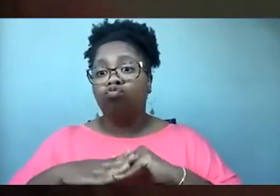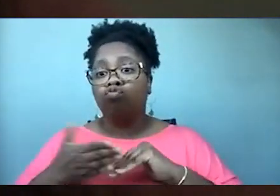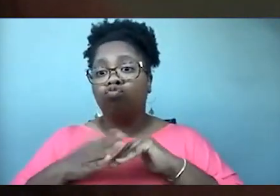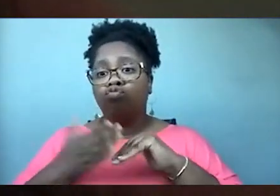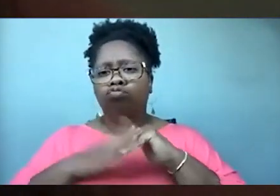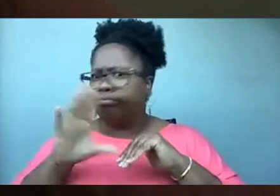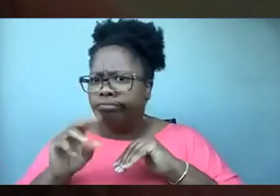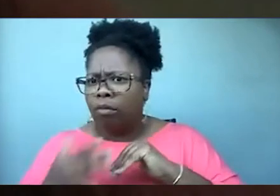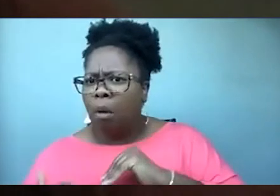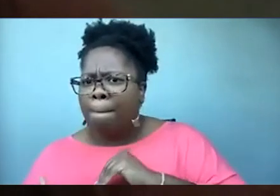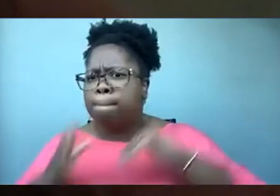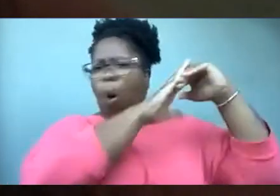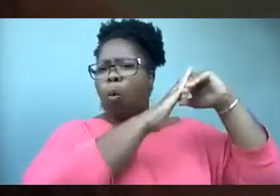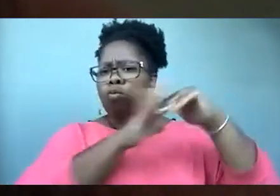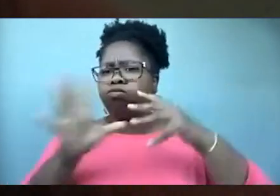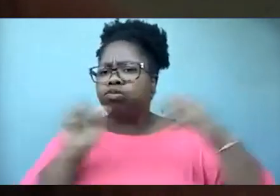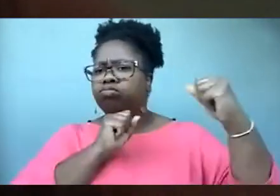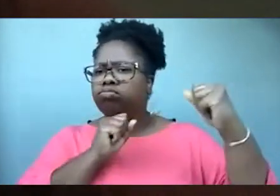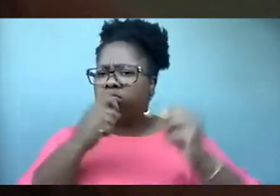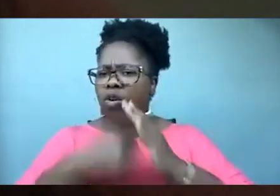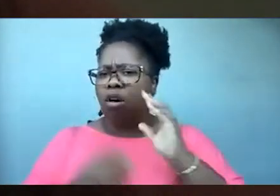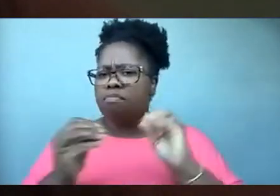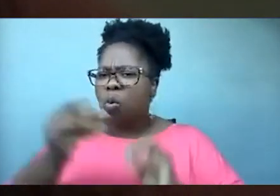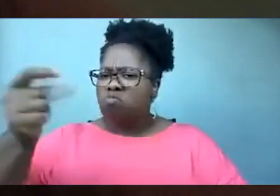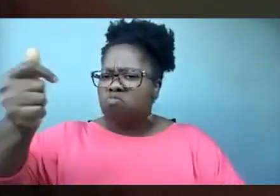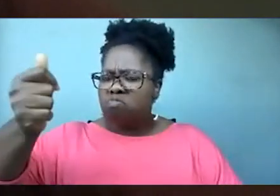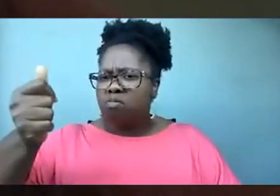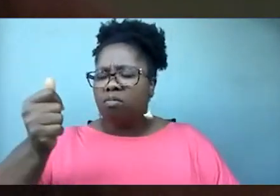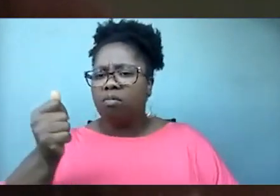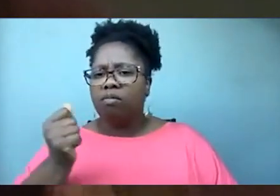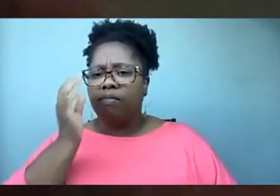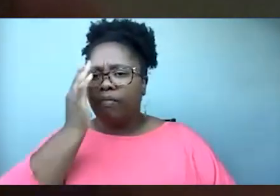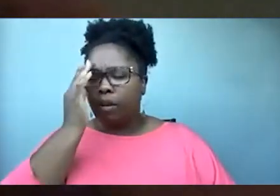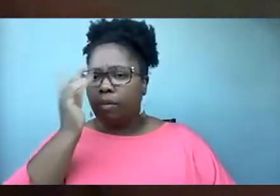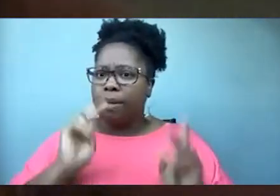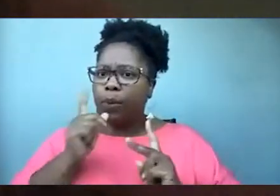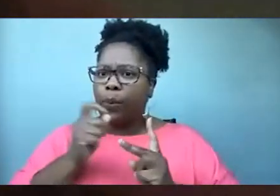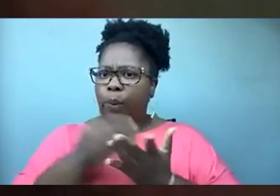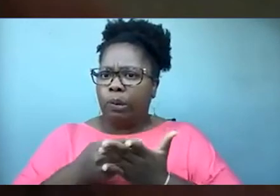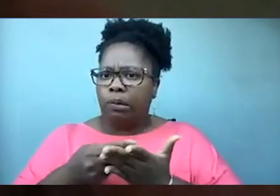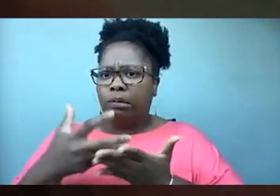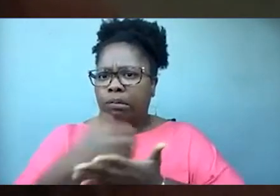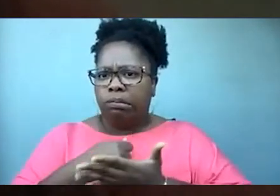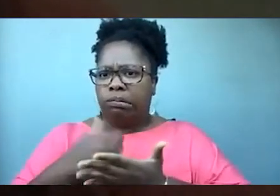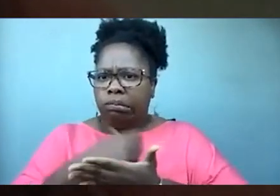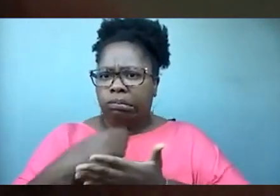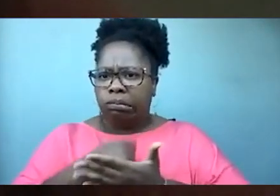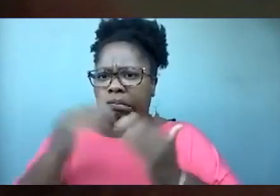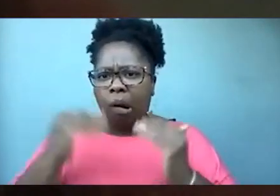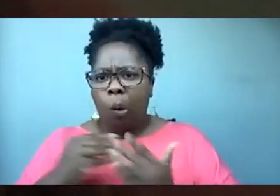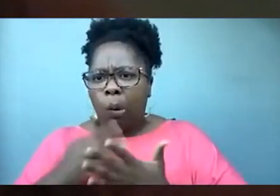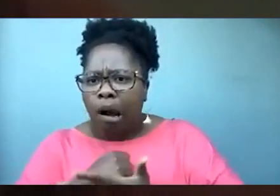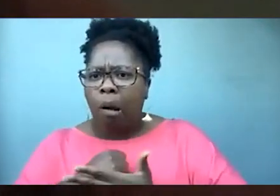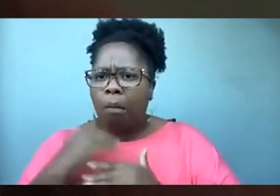on low or limited incomes were not able to buy food. And at that time, I was doing a project that